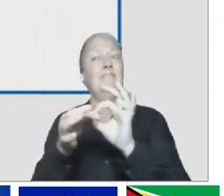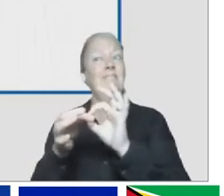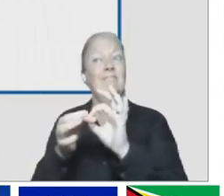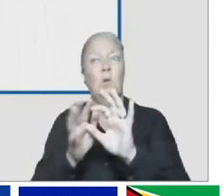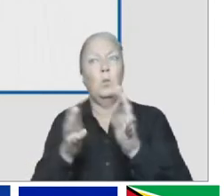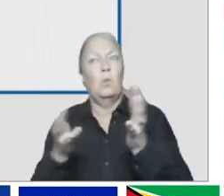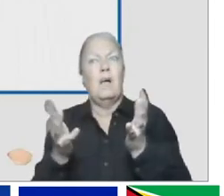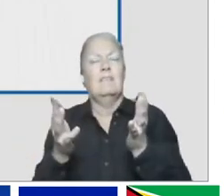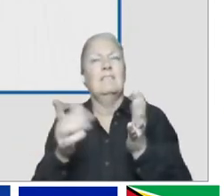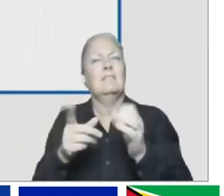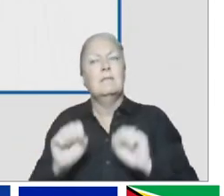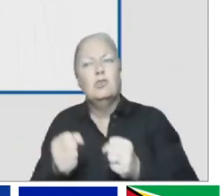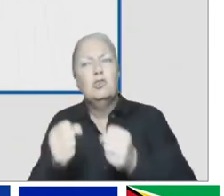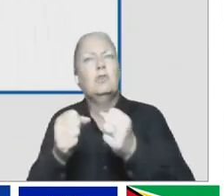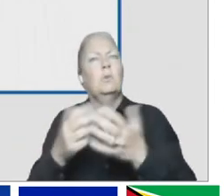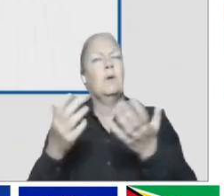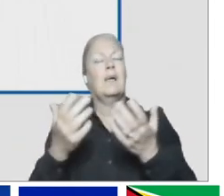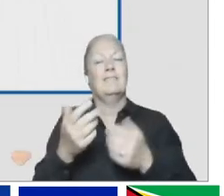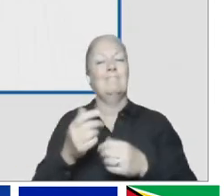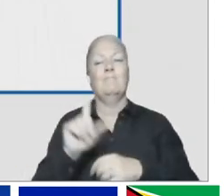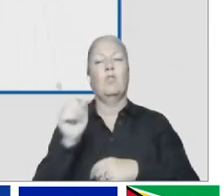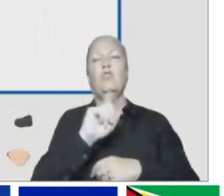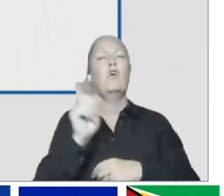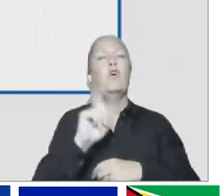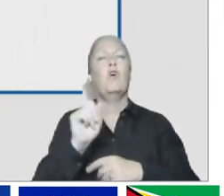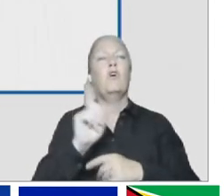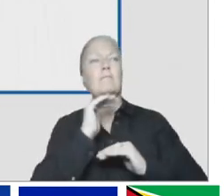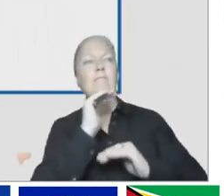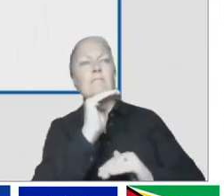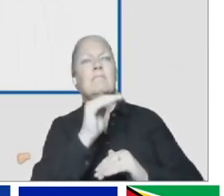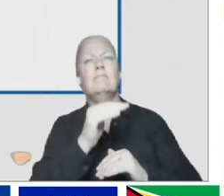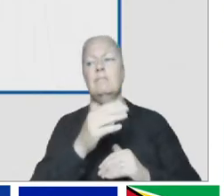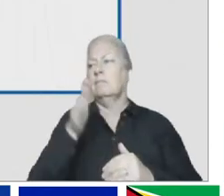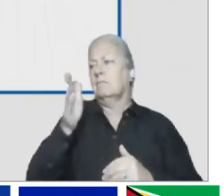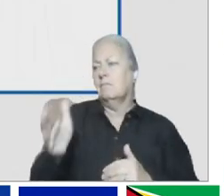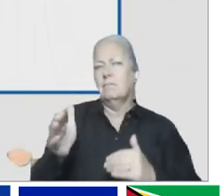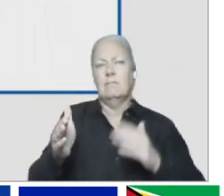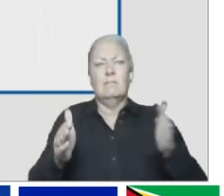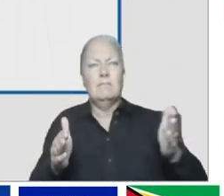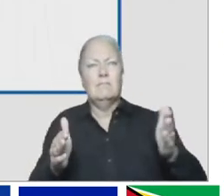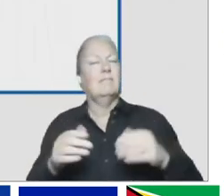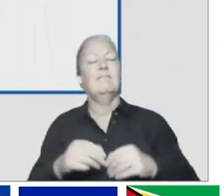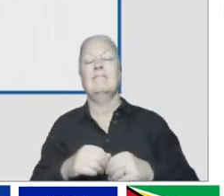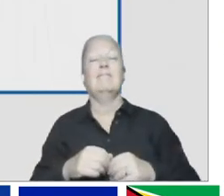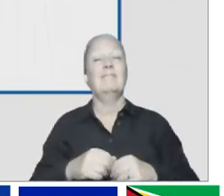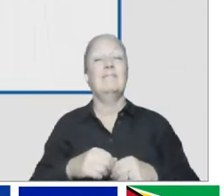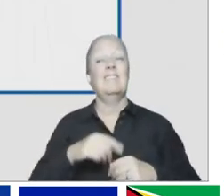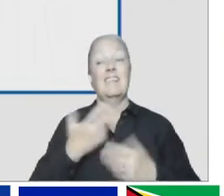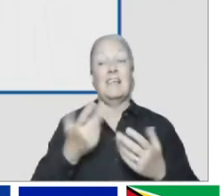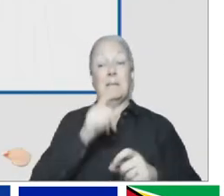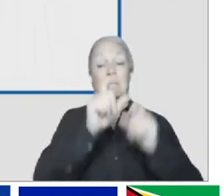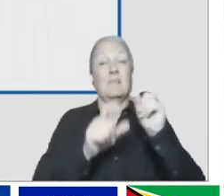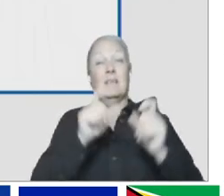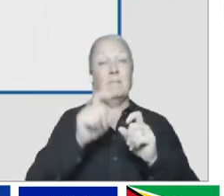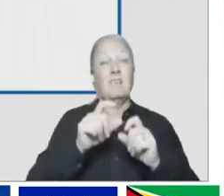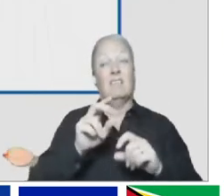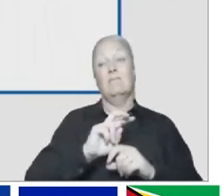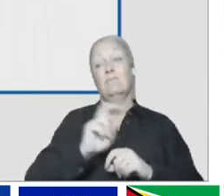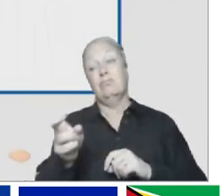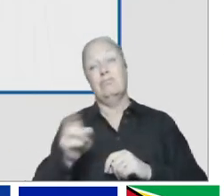and inhabitants had to travel just every day from one place to the other within